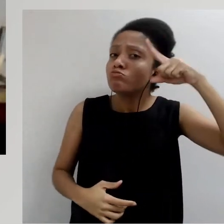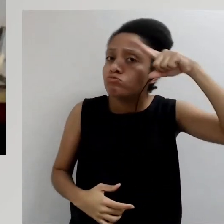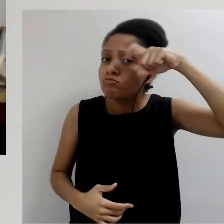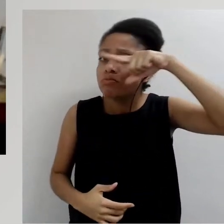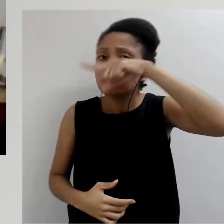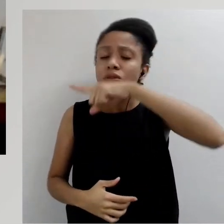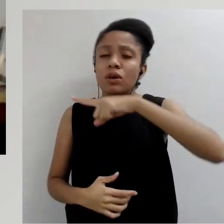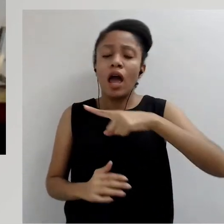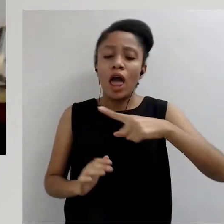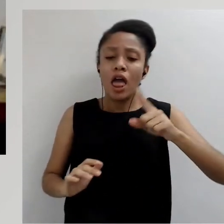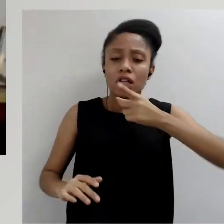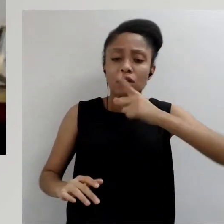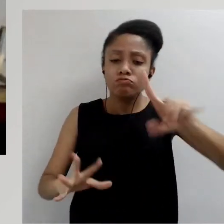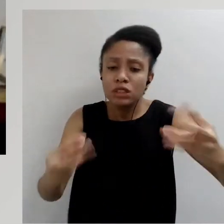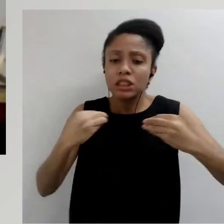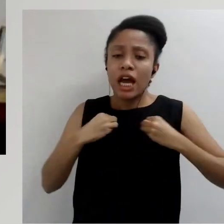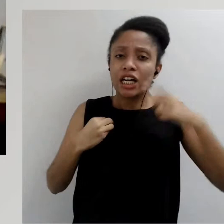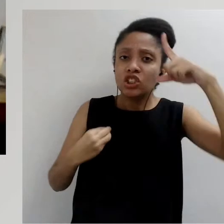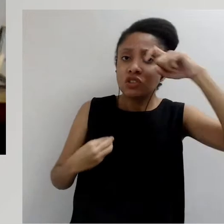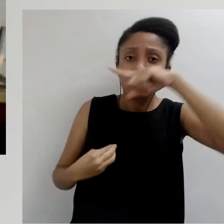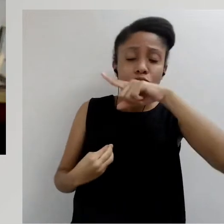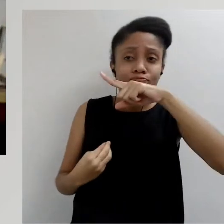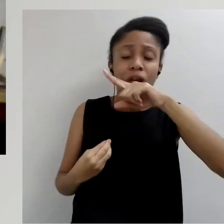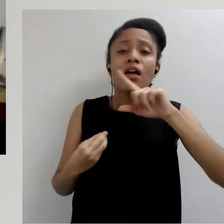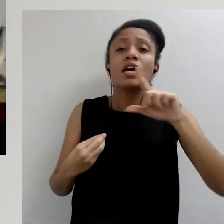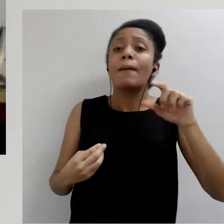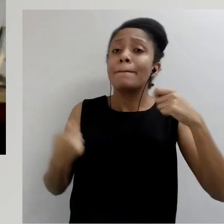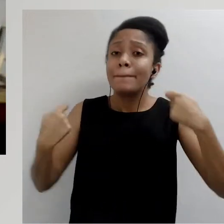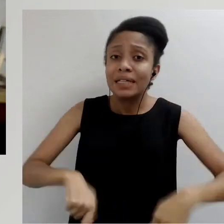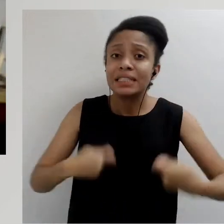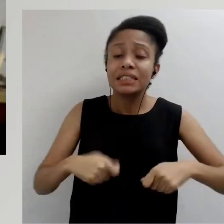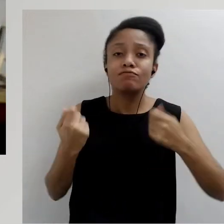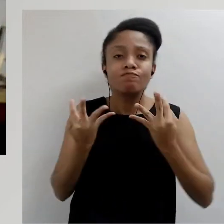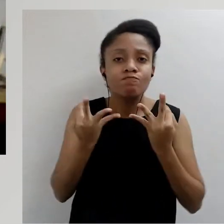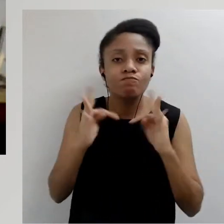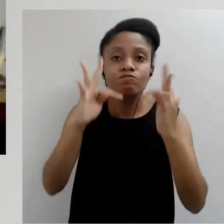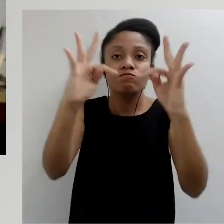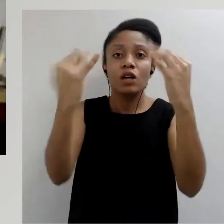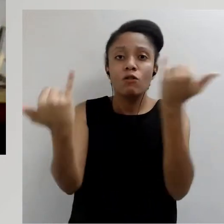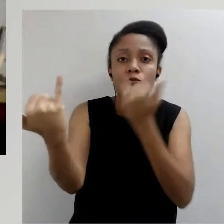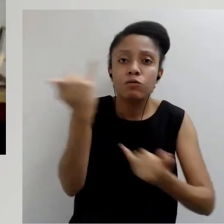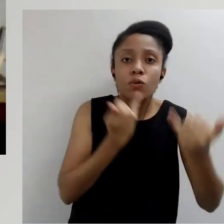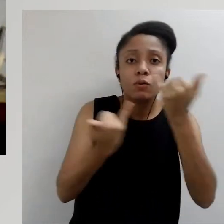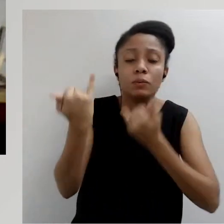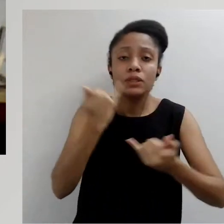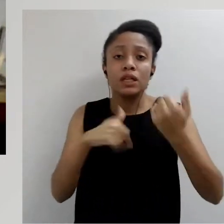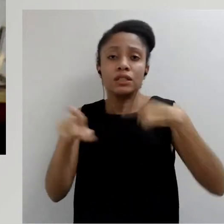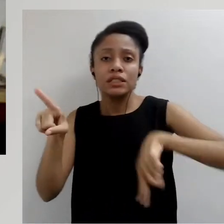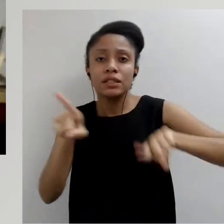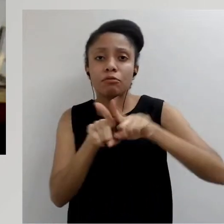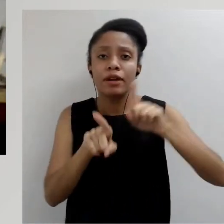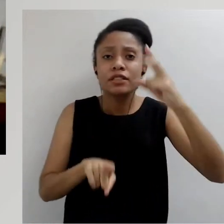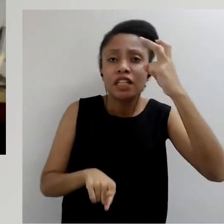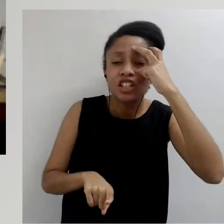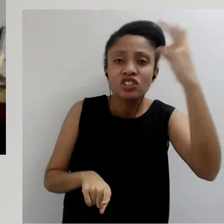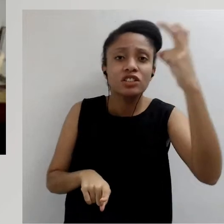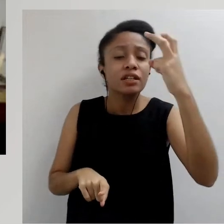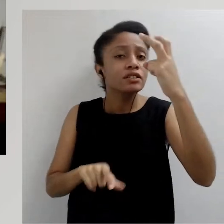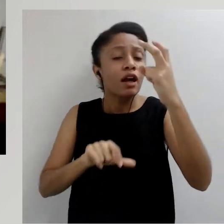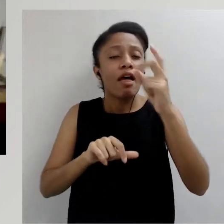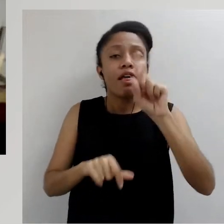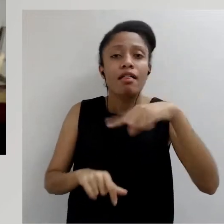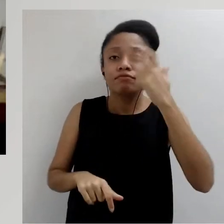in each challenge, if you do not have the technology, the information, the artificial intelligence,